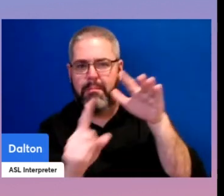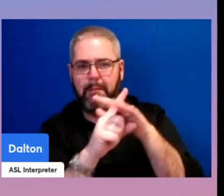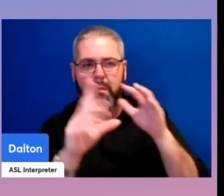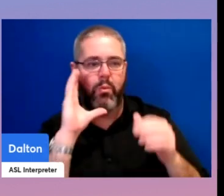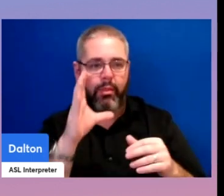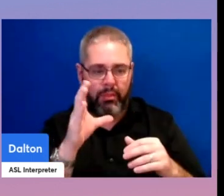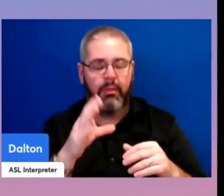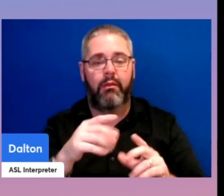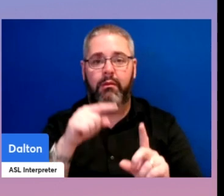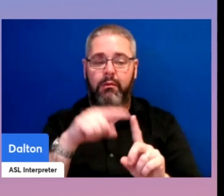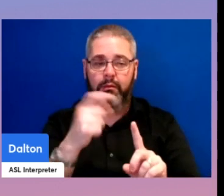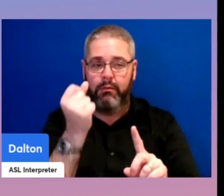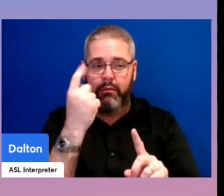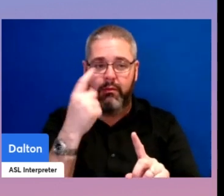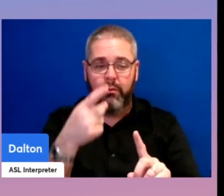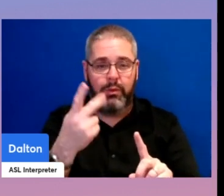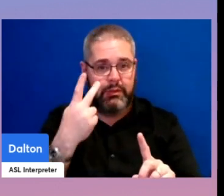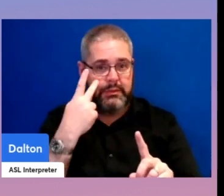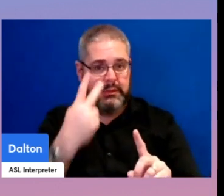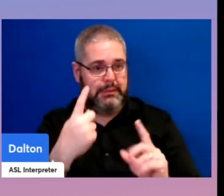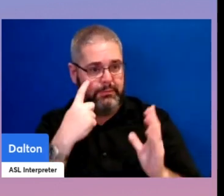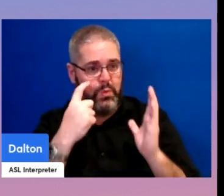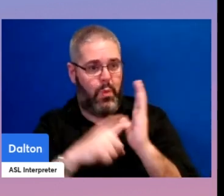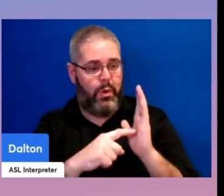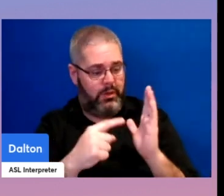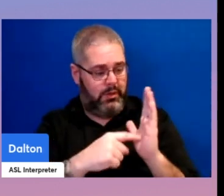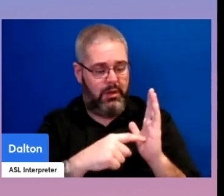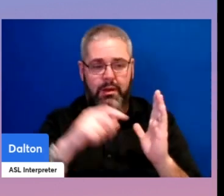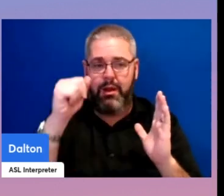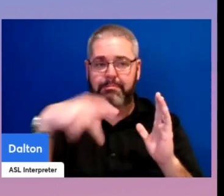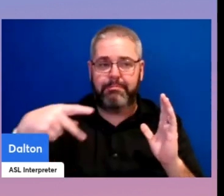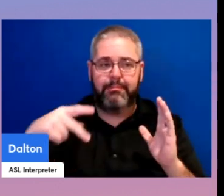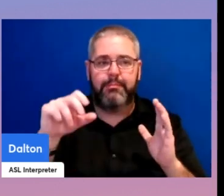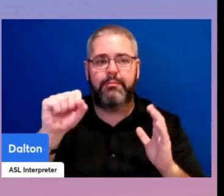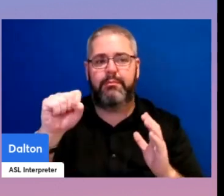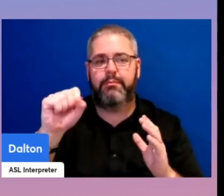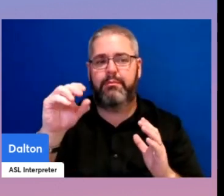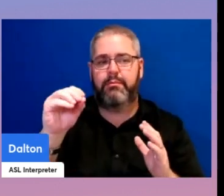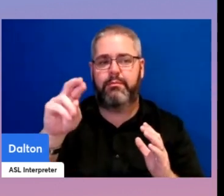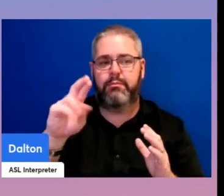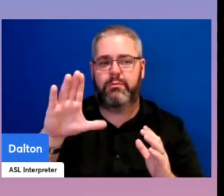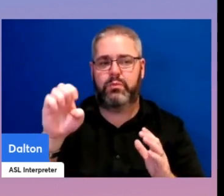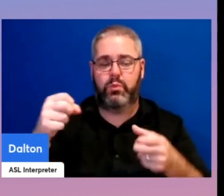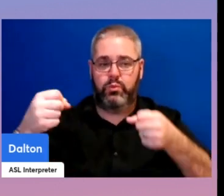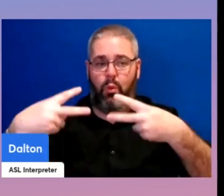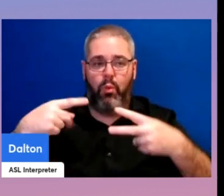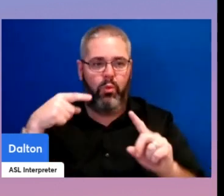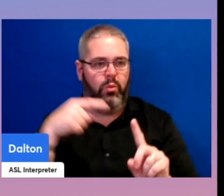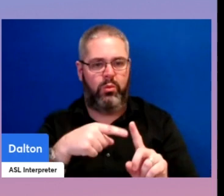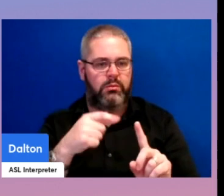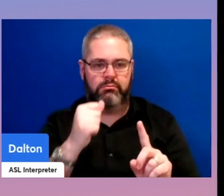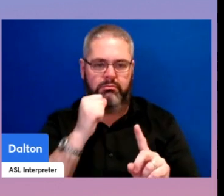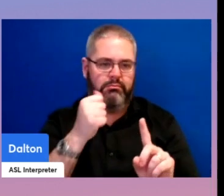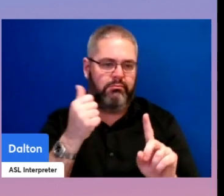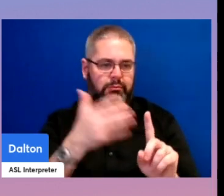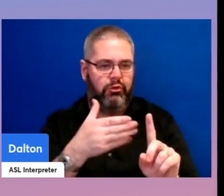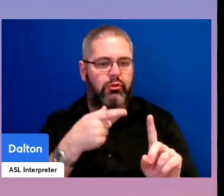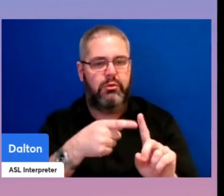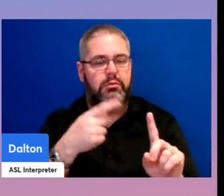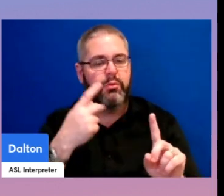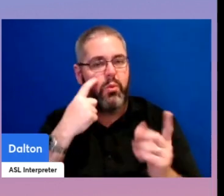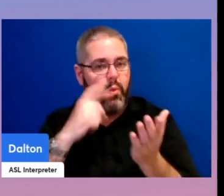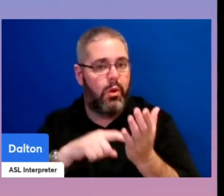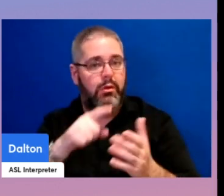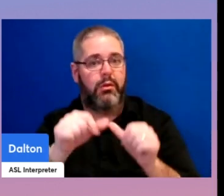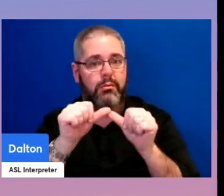And as you can see here, the application source code will not be aware of Vault and will continue